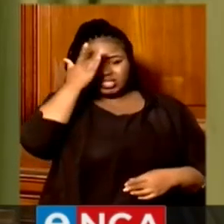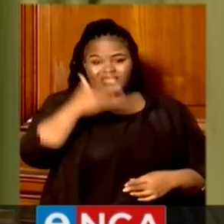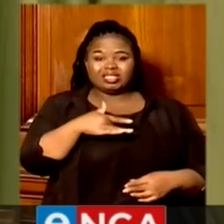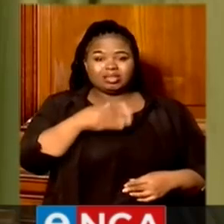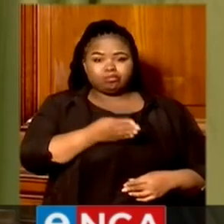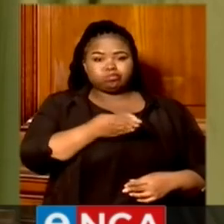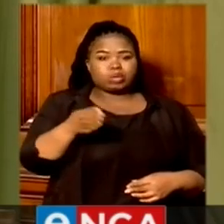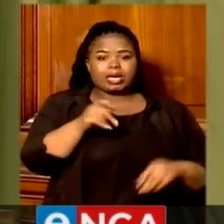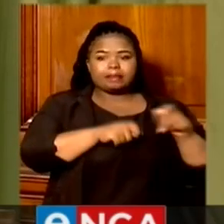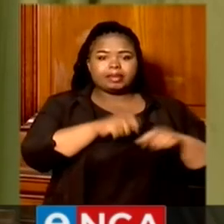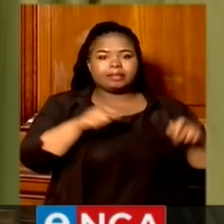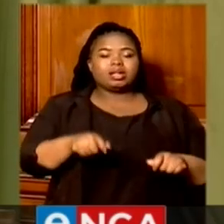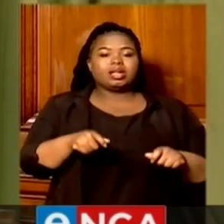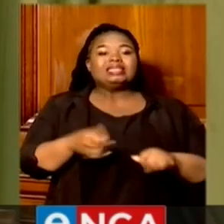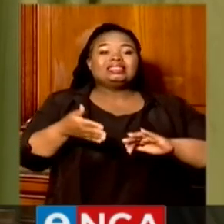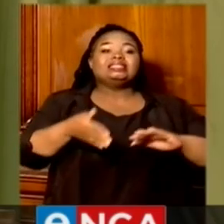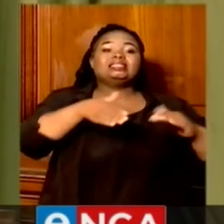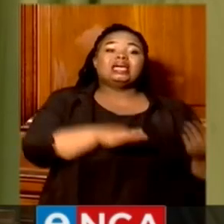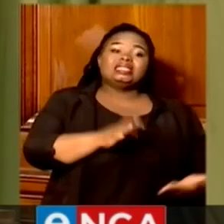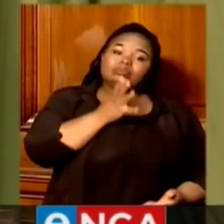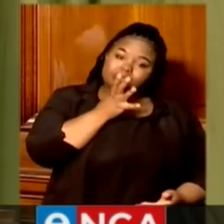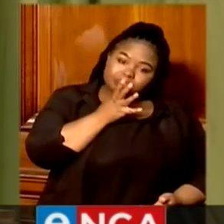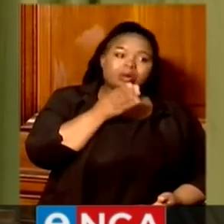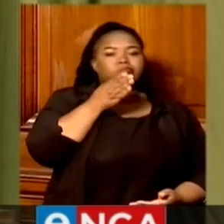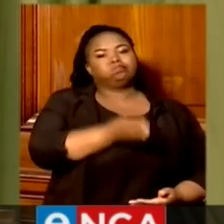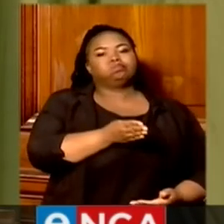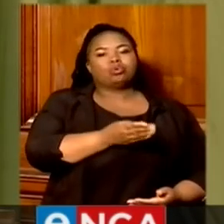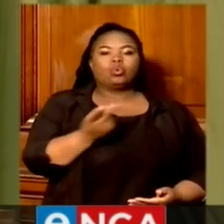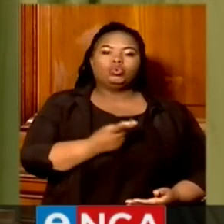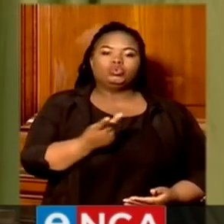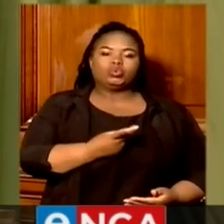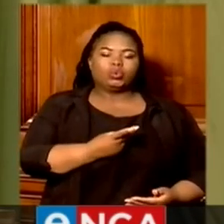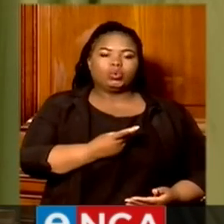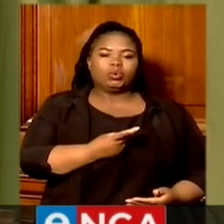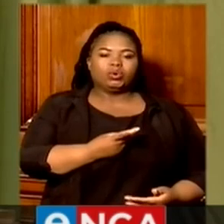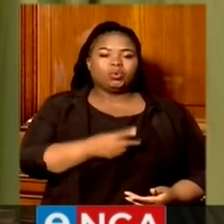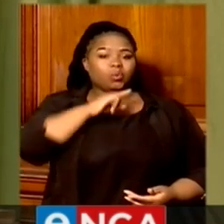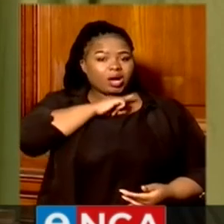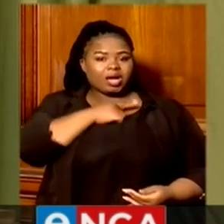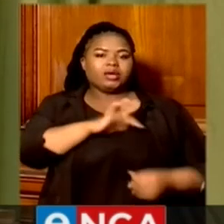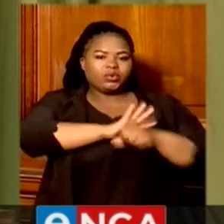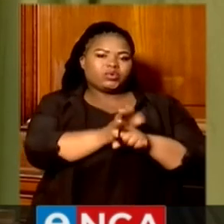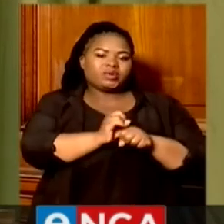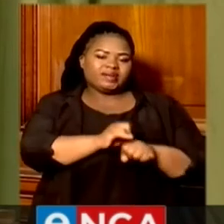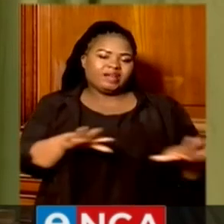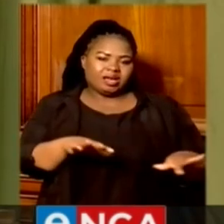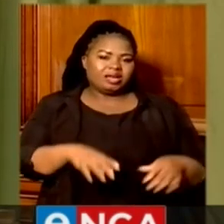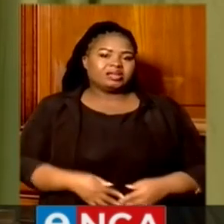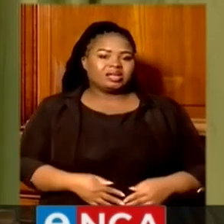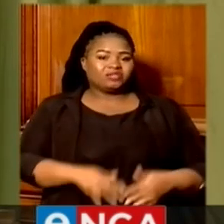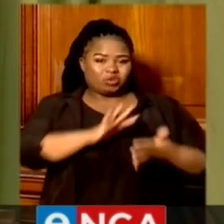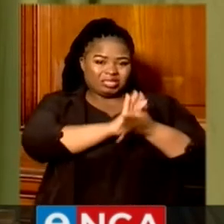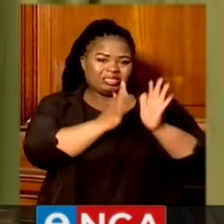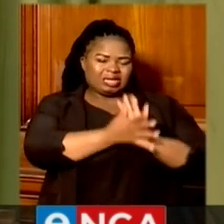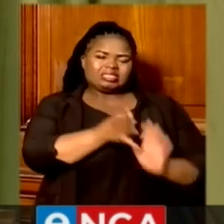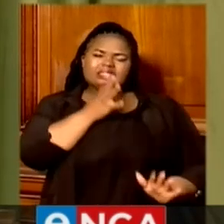of deaths and the highest number of COVID-affected members of staff.